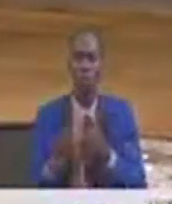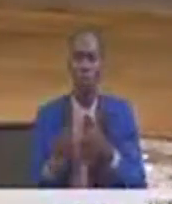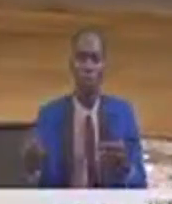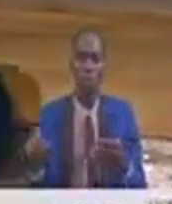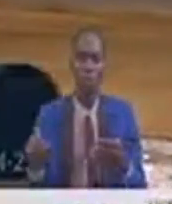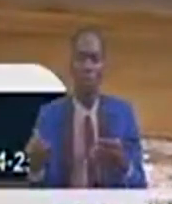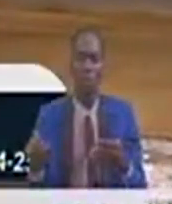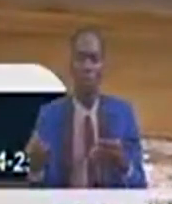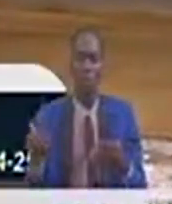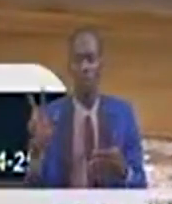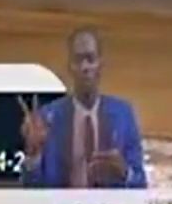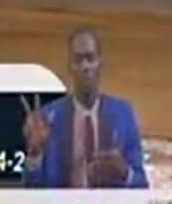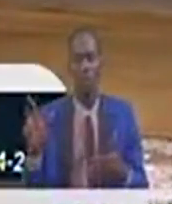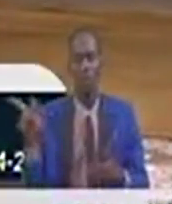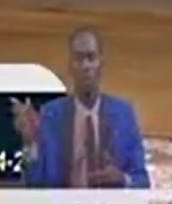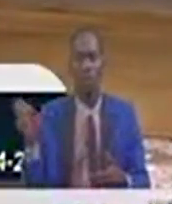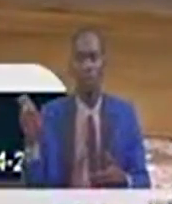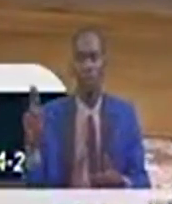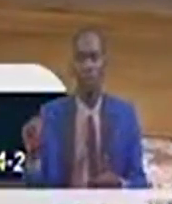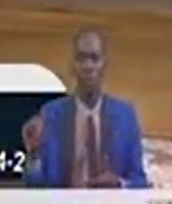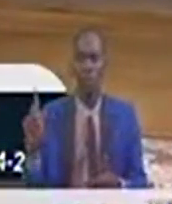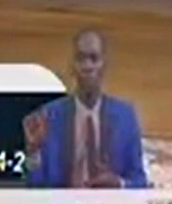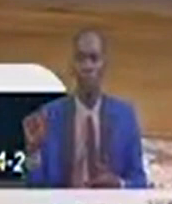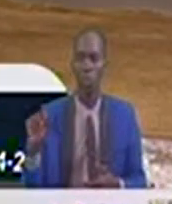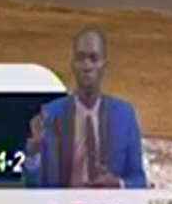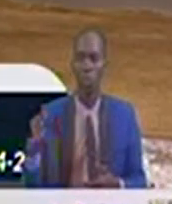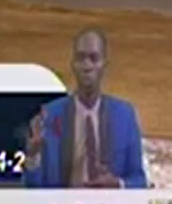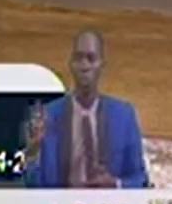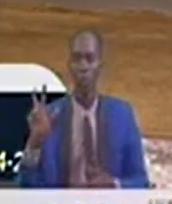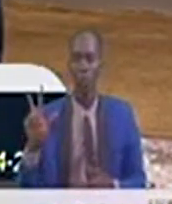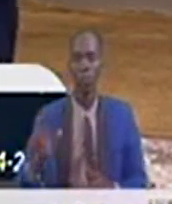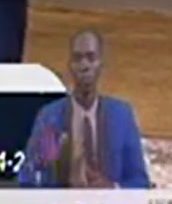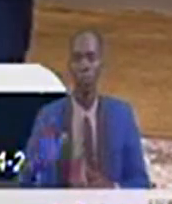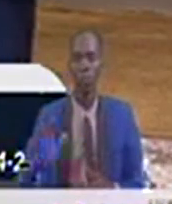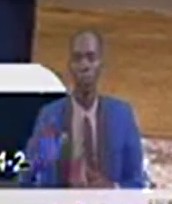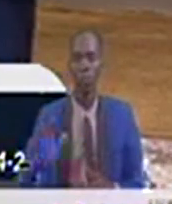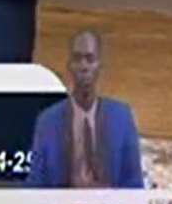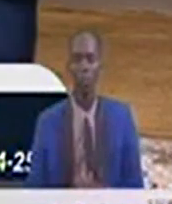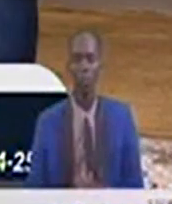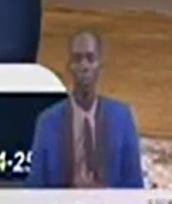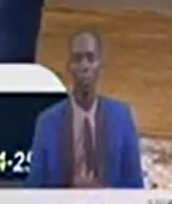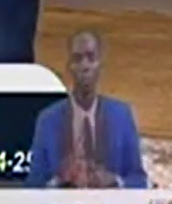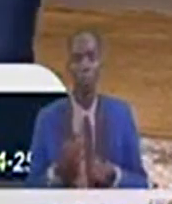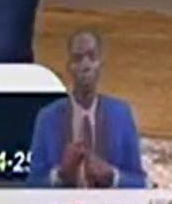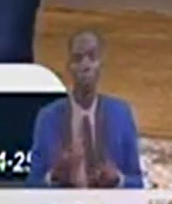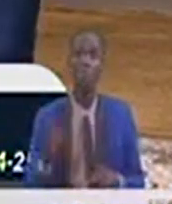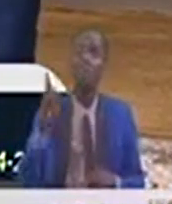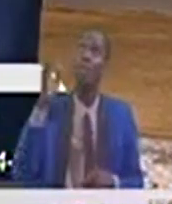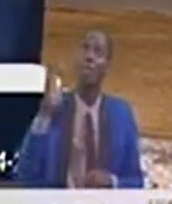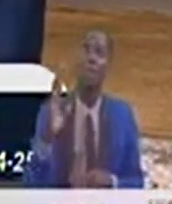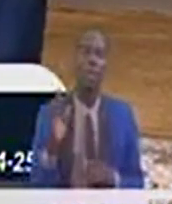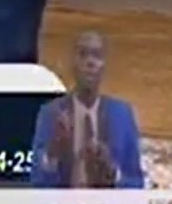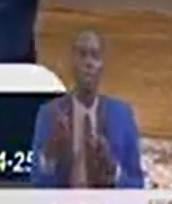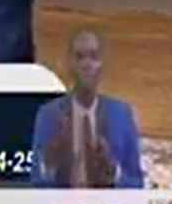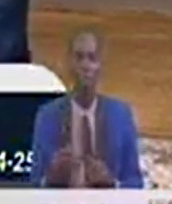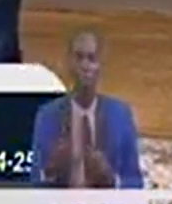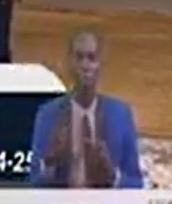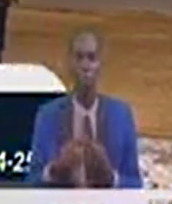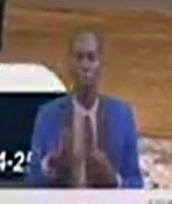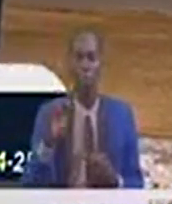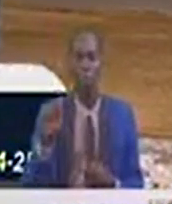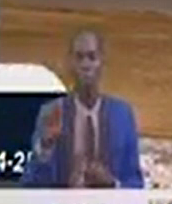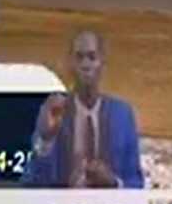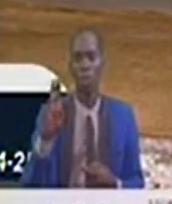from verse 3. Genesis chapter 20, verse 3. But God came to Abimelech in